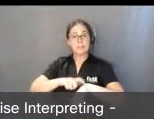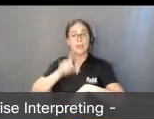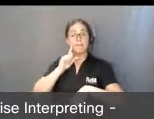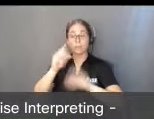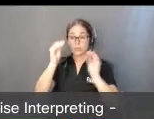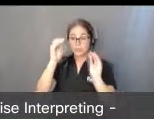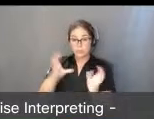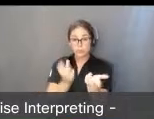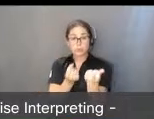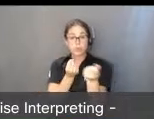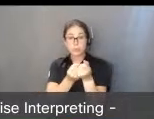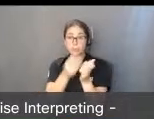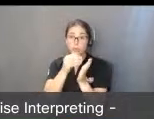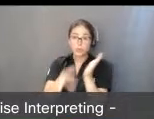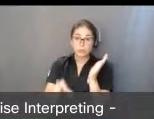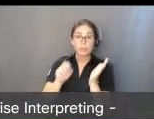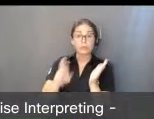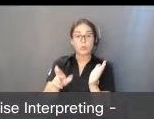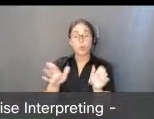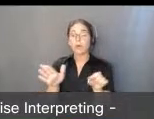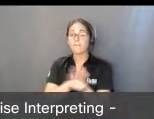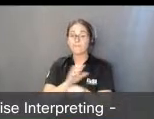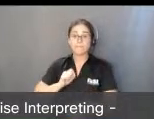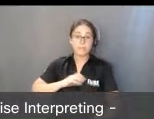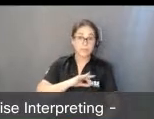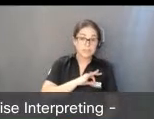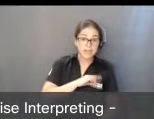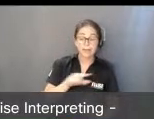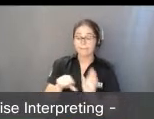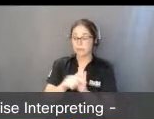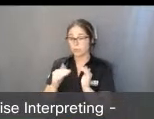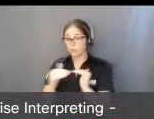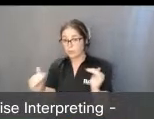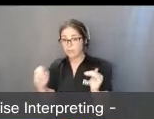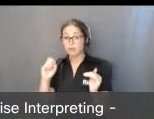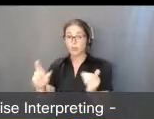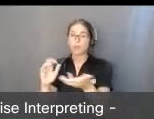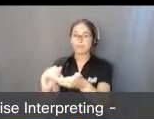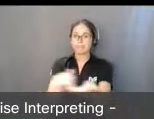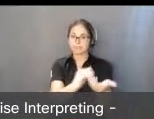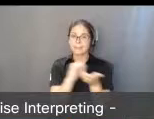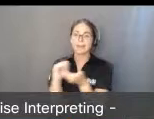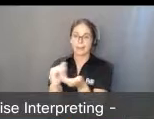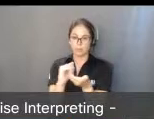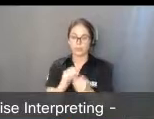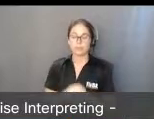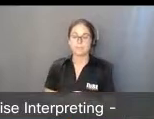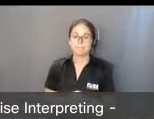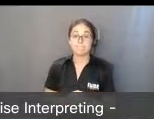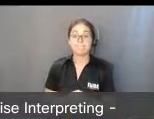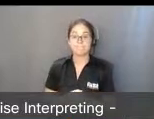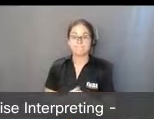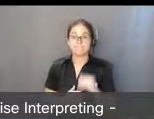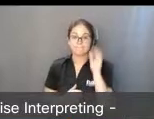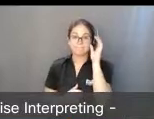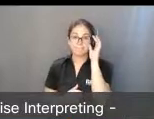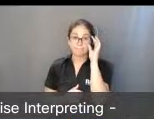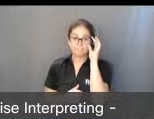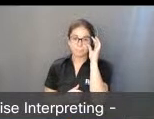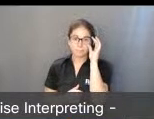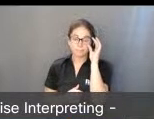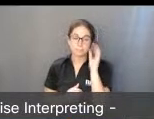students and time for either full staff, grade level, or vertical arts collaboration or articulation. Next slide, please.